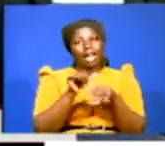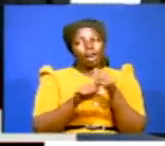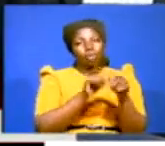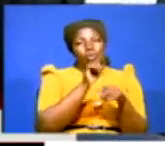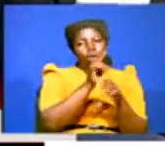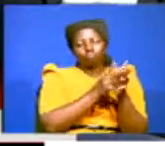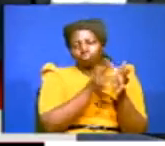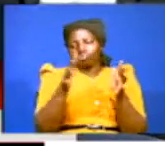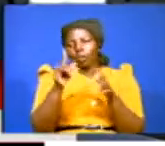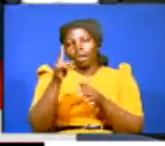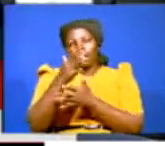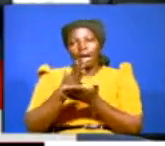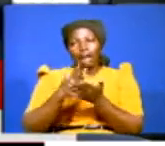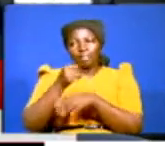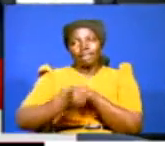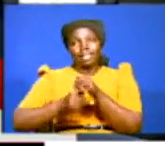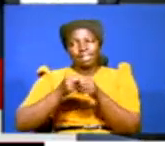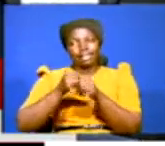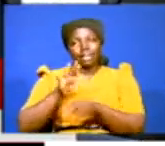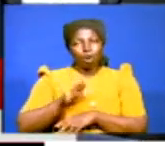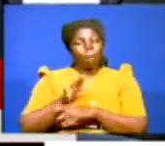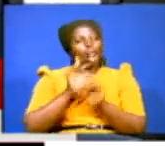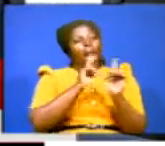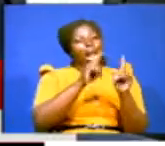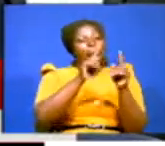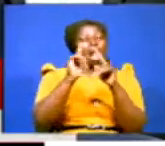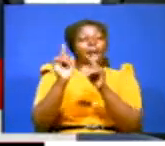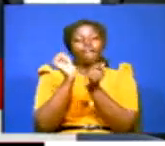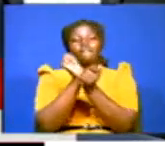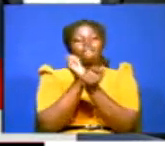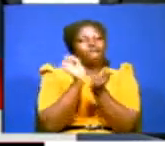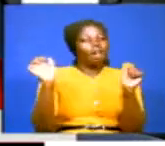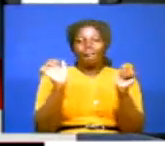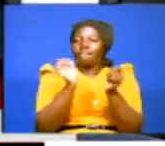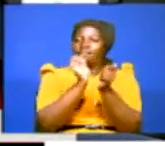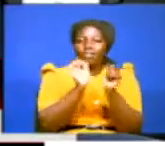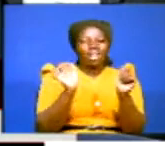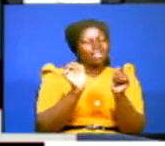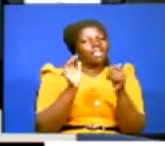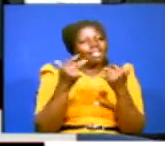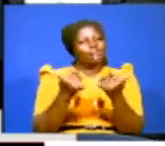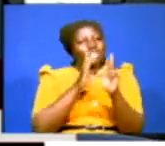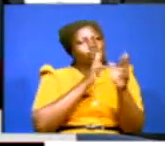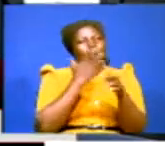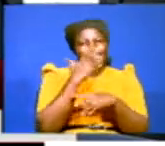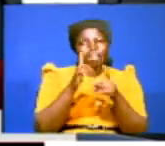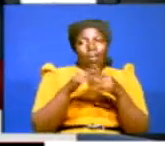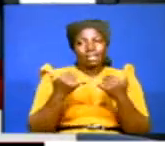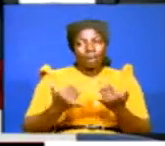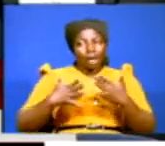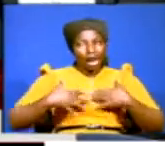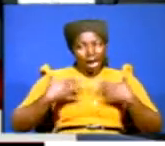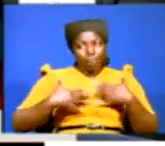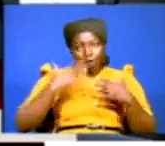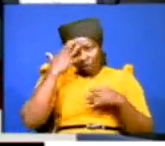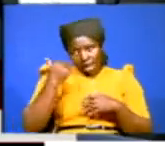1 to 1.5 years, and the lady has been roaming freely. We've reported, and now we are happy that, you know, she's been brought to court, and you